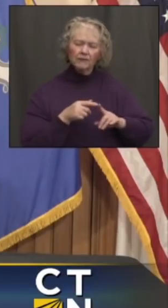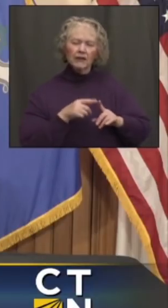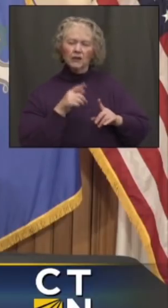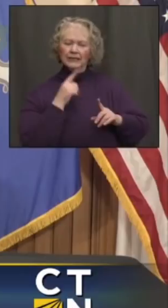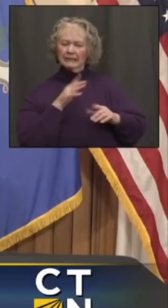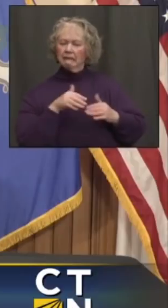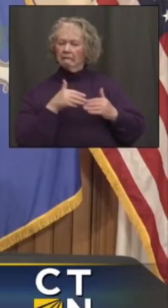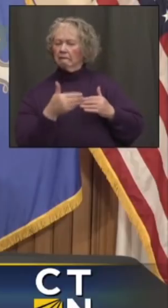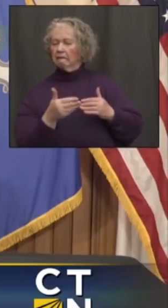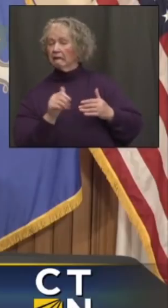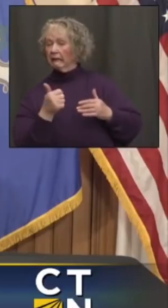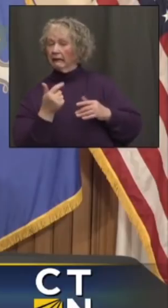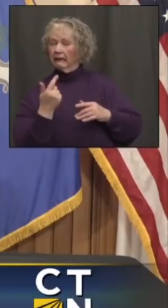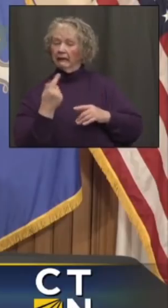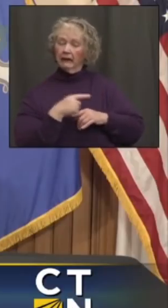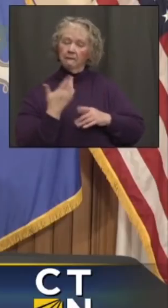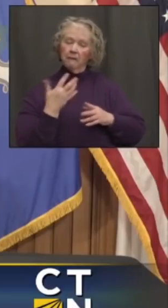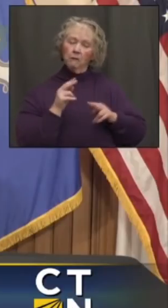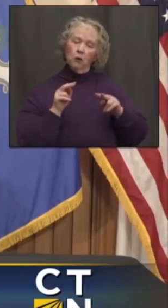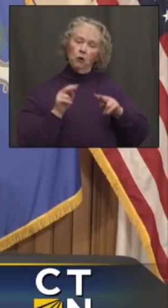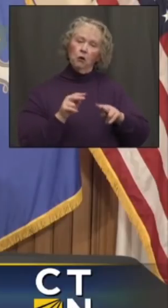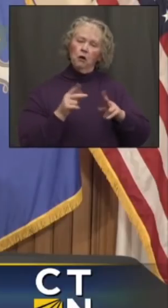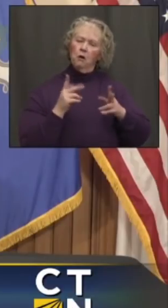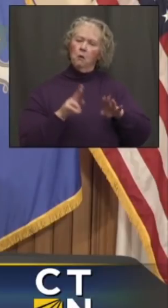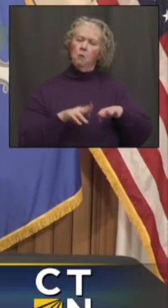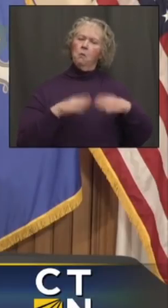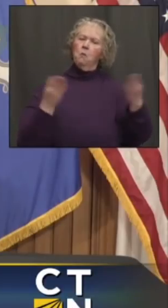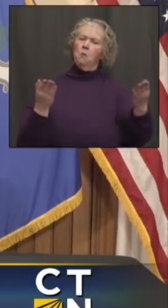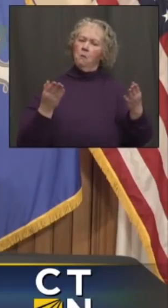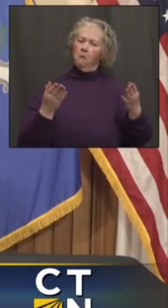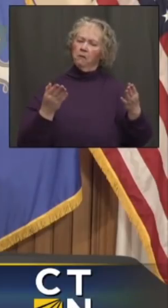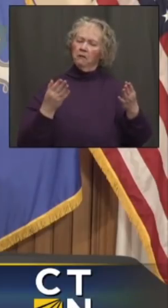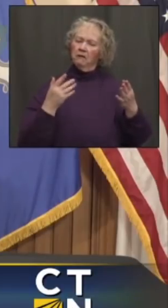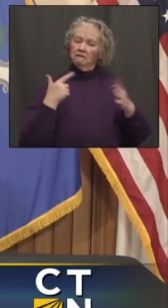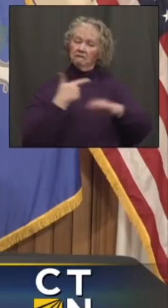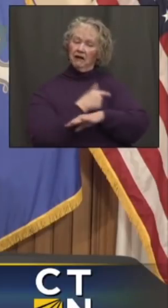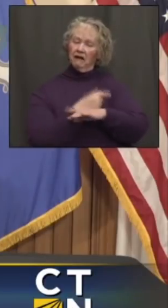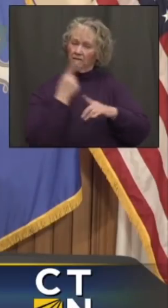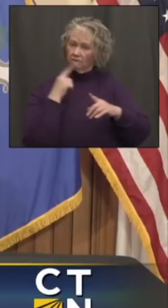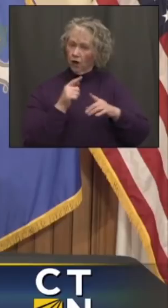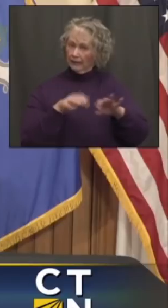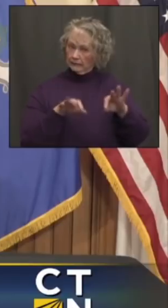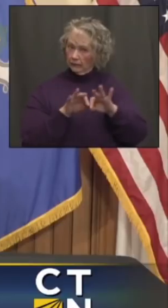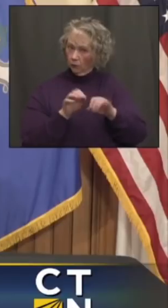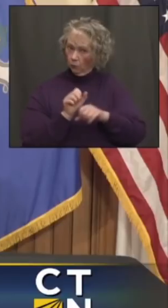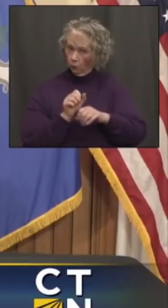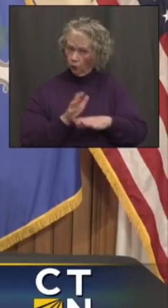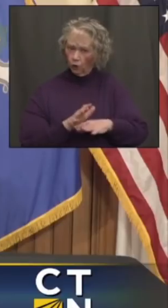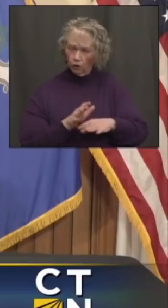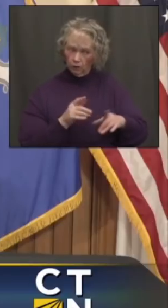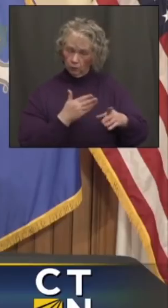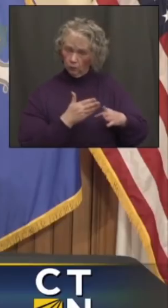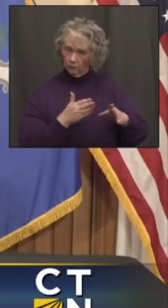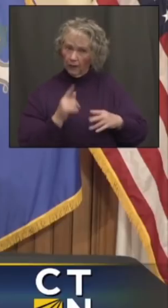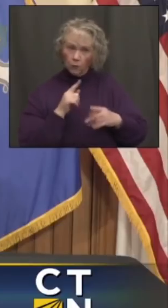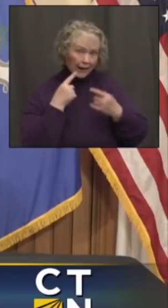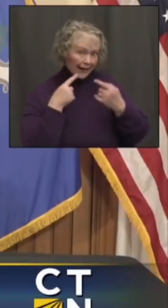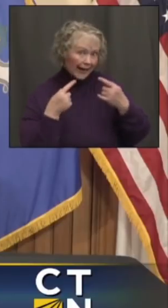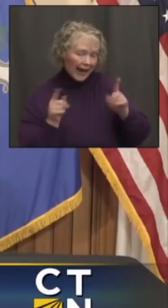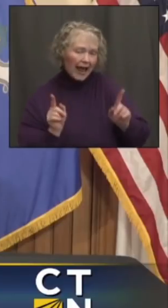News 12 Connecticut. Hi, Governor. Glad to hear you're doing well after your shot. I just want to clarify what you said a few minutes